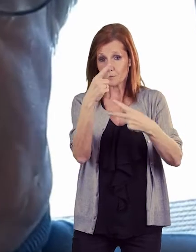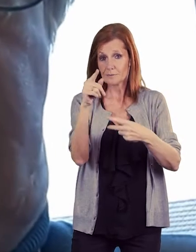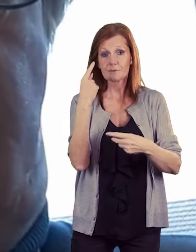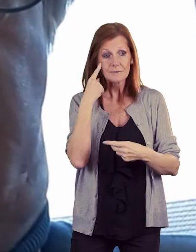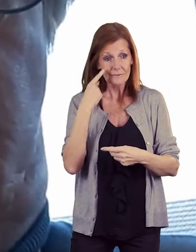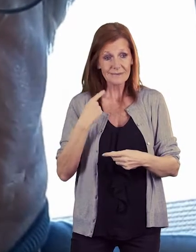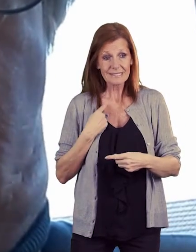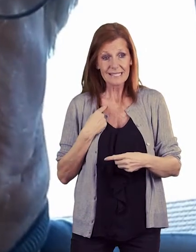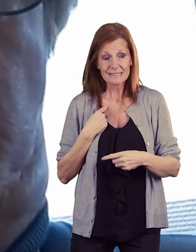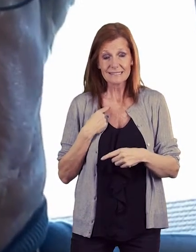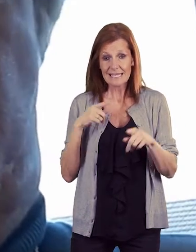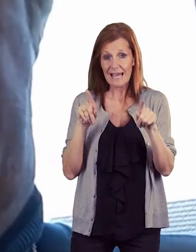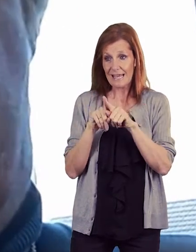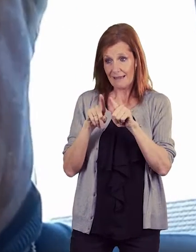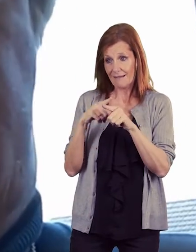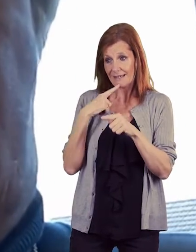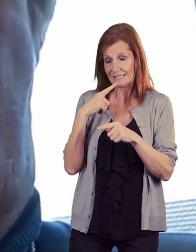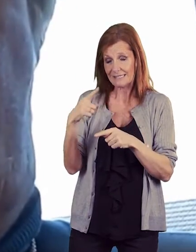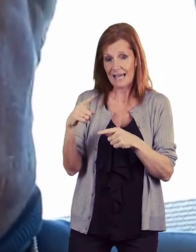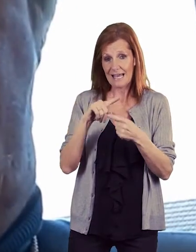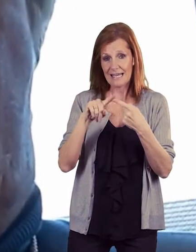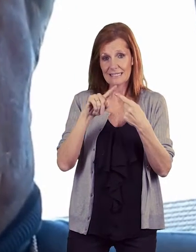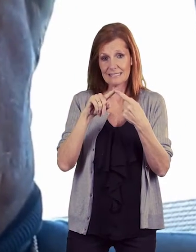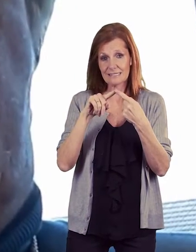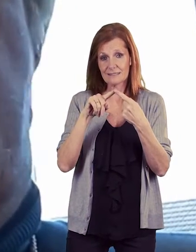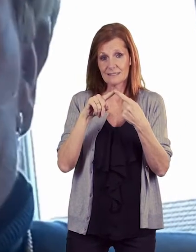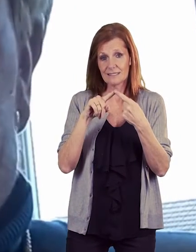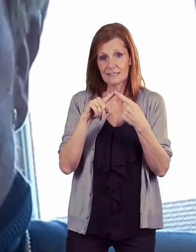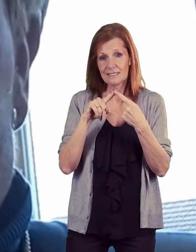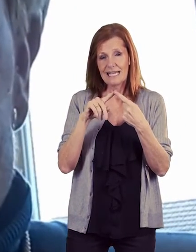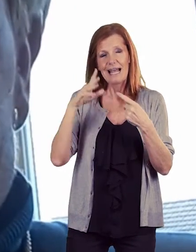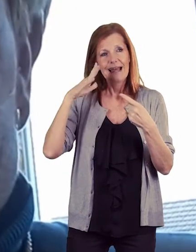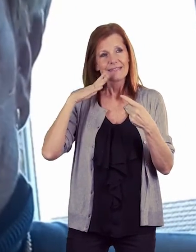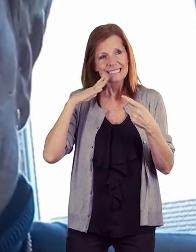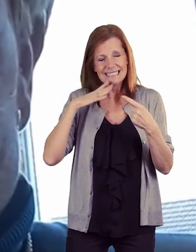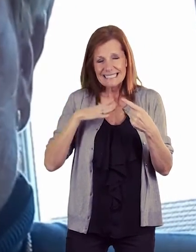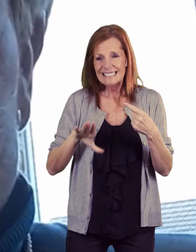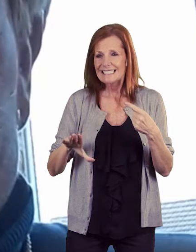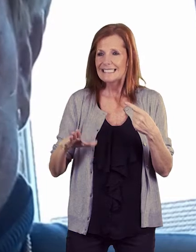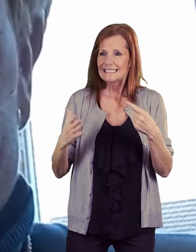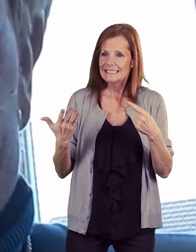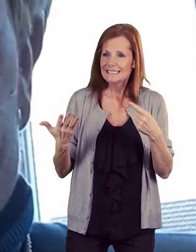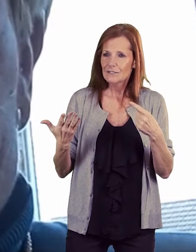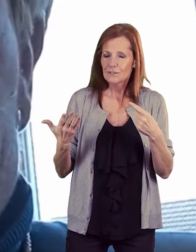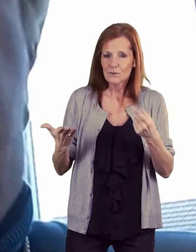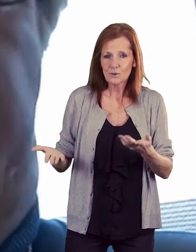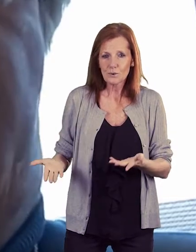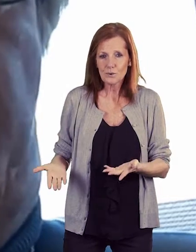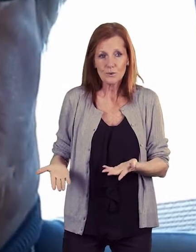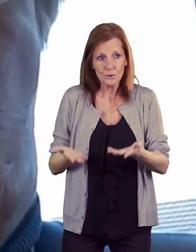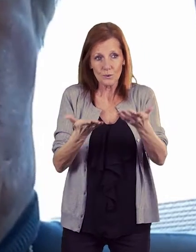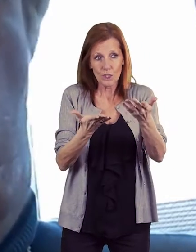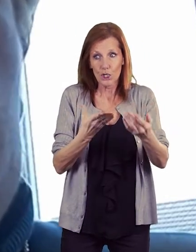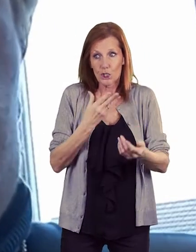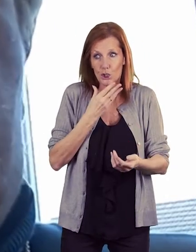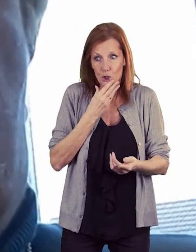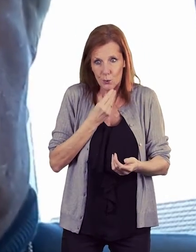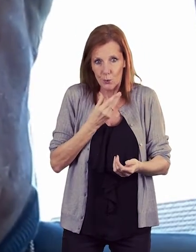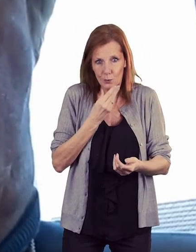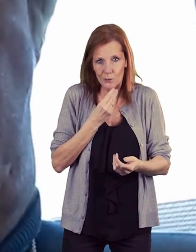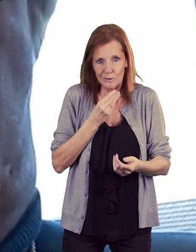one yesterday that I've just told you about, and they need to be able to let people